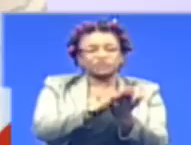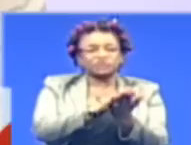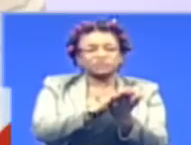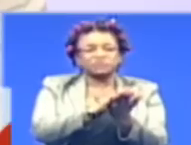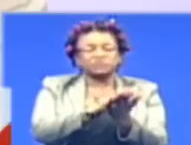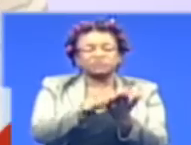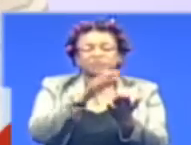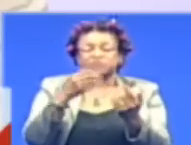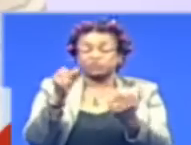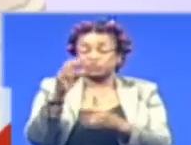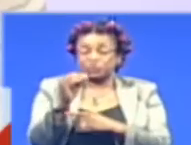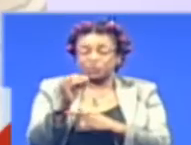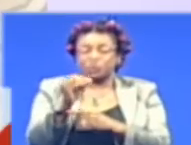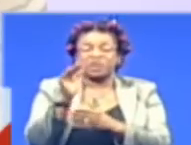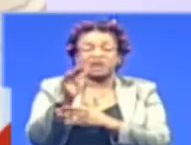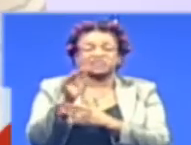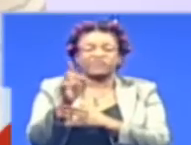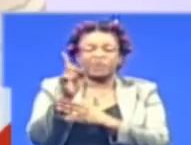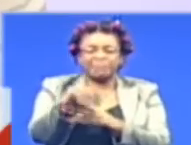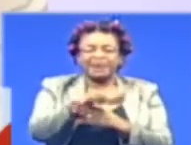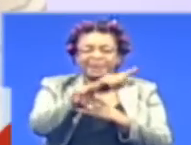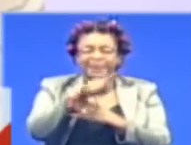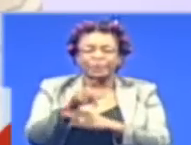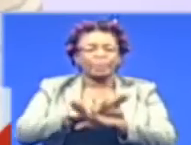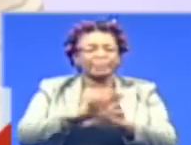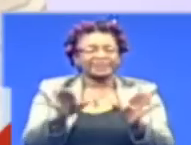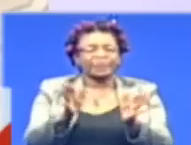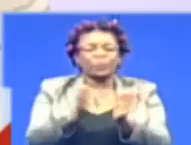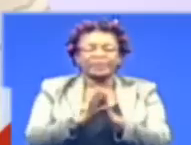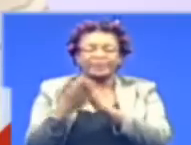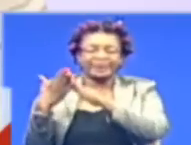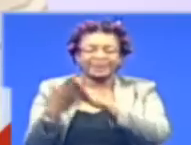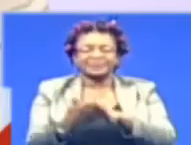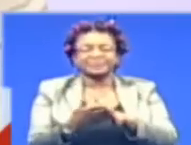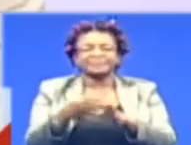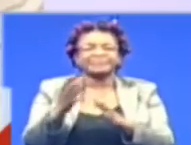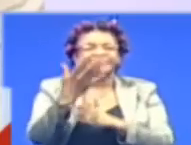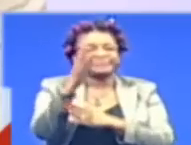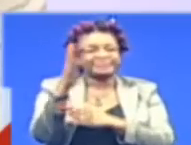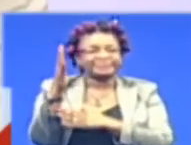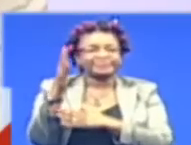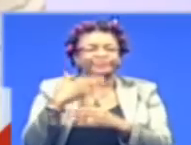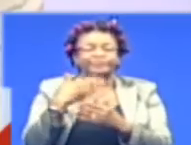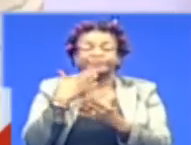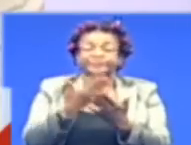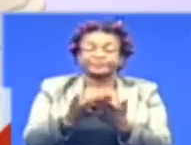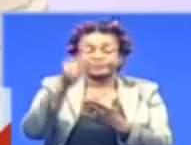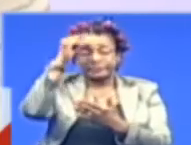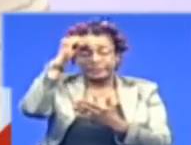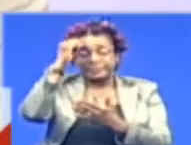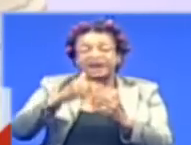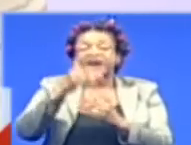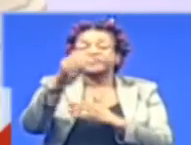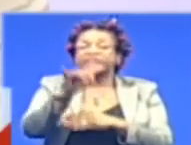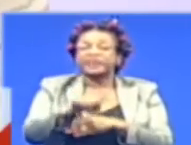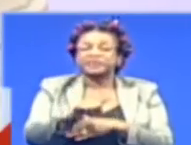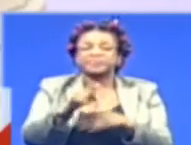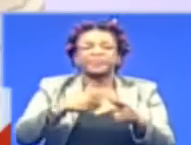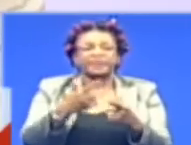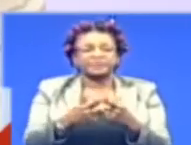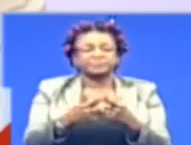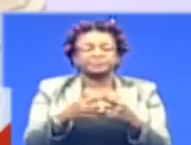total ban in issues to do with logging. Yeah. And we really want to thank government because after that, it's when the